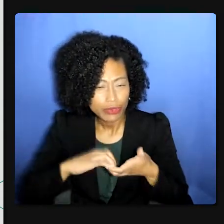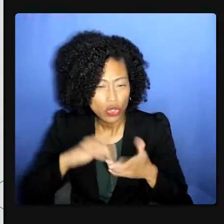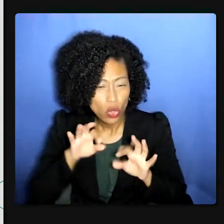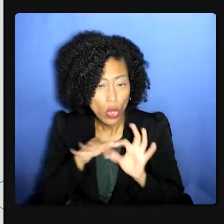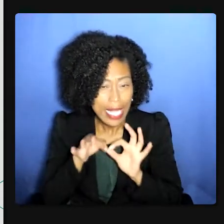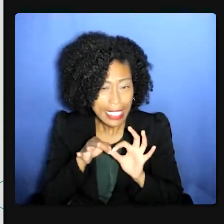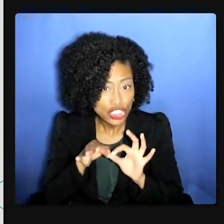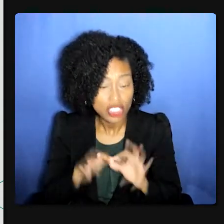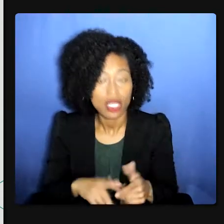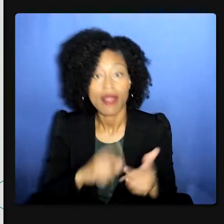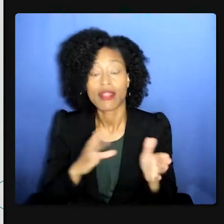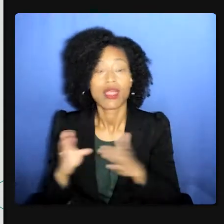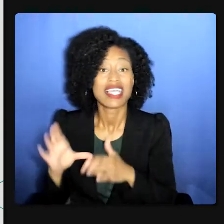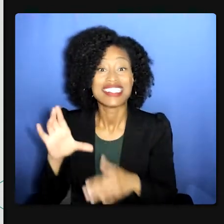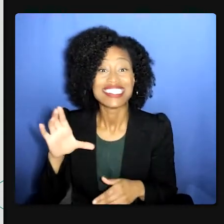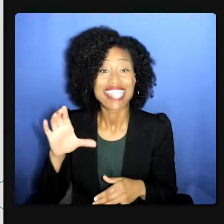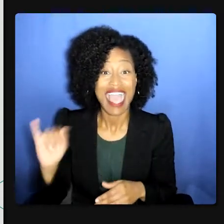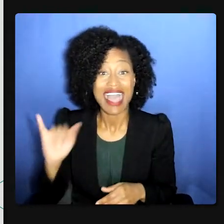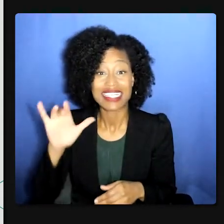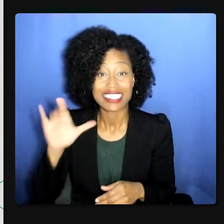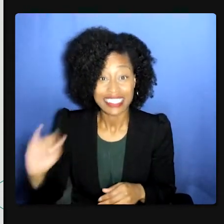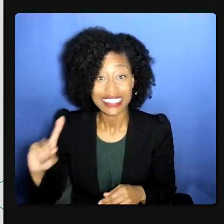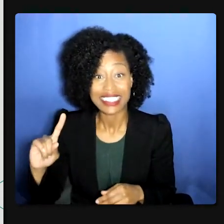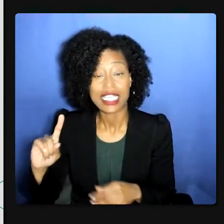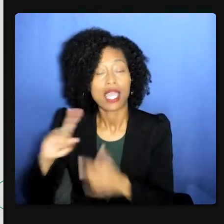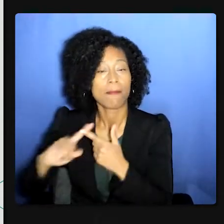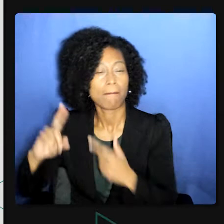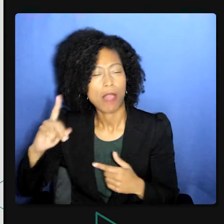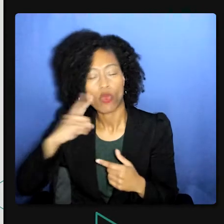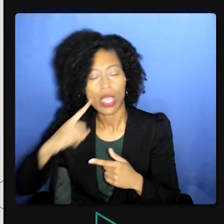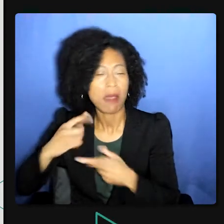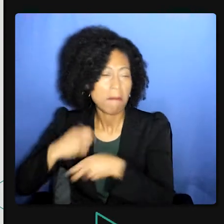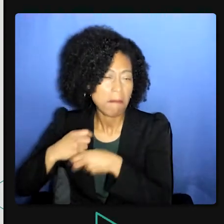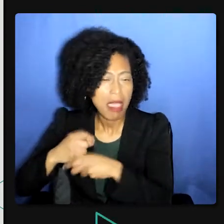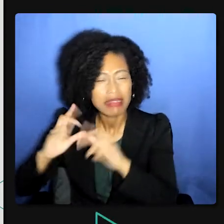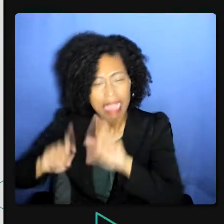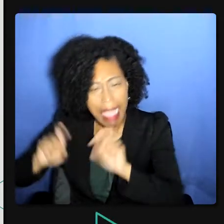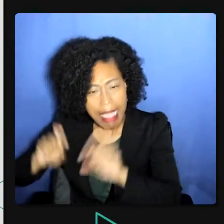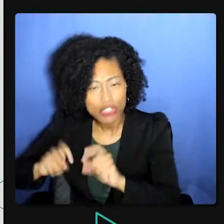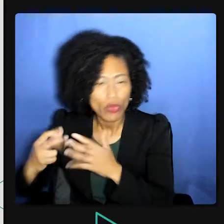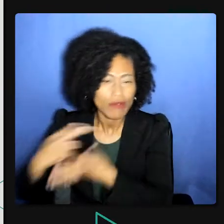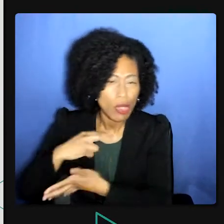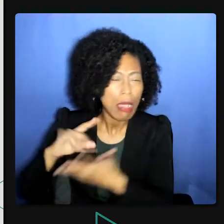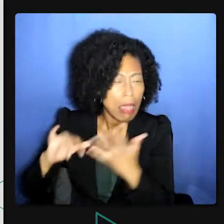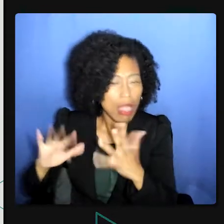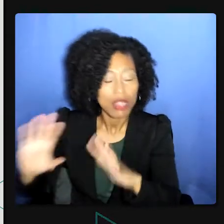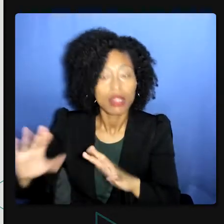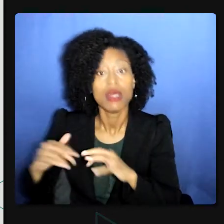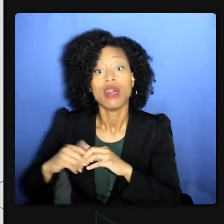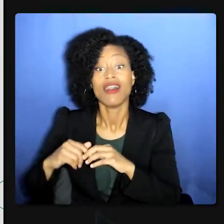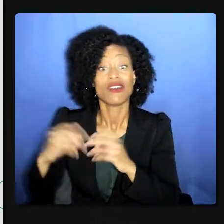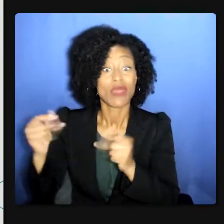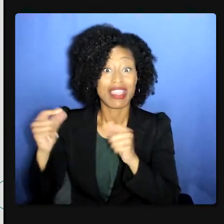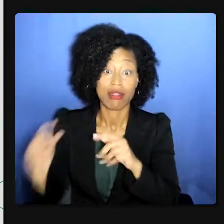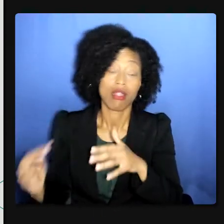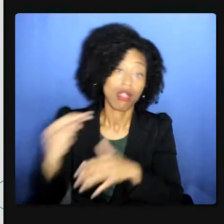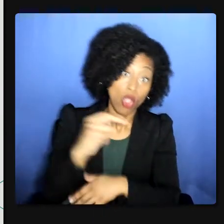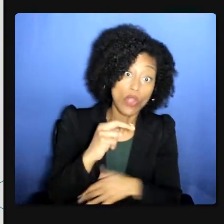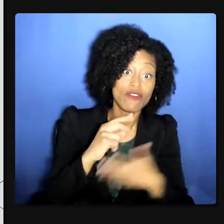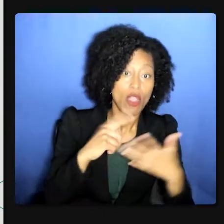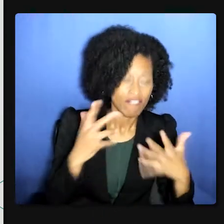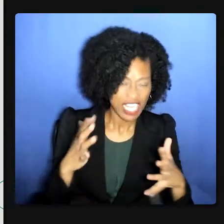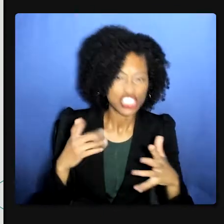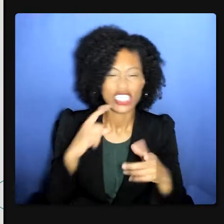coordination, then CI/CD pipelines crank out builds for testing and review as quickly as possible. Once the build is